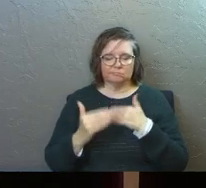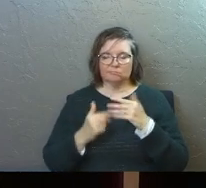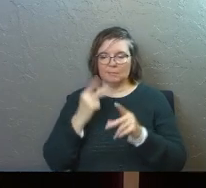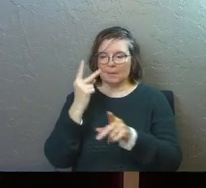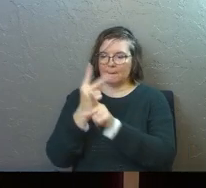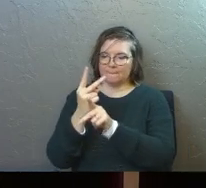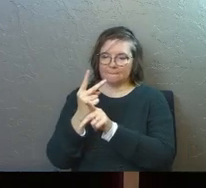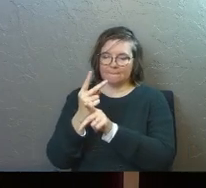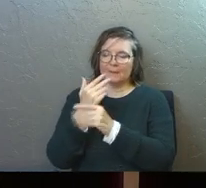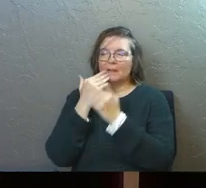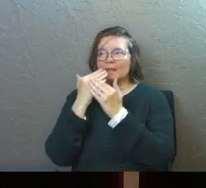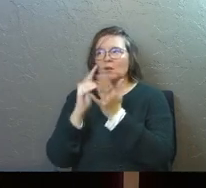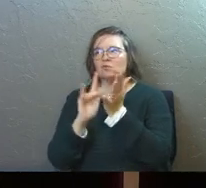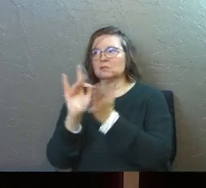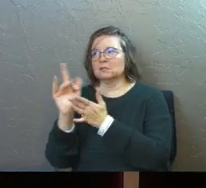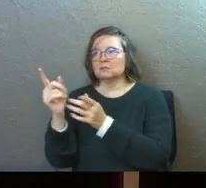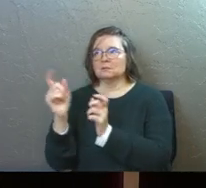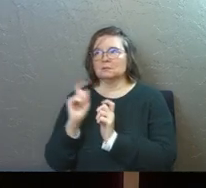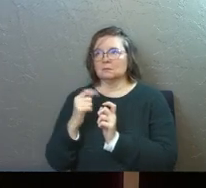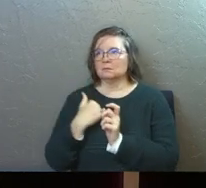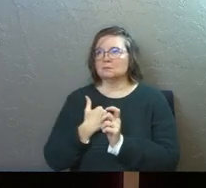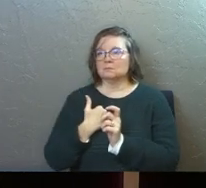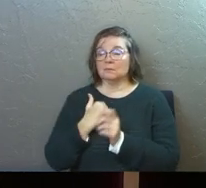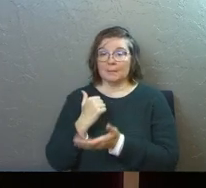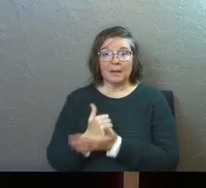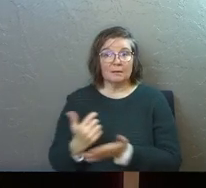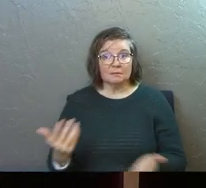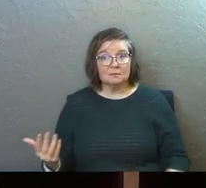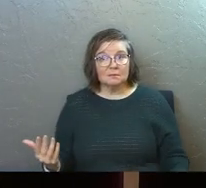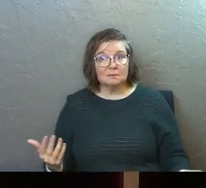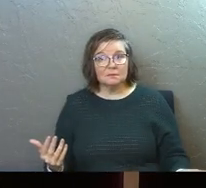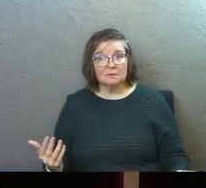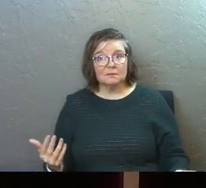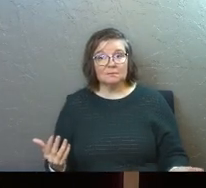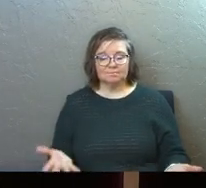faith. Thank you, Jesus. Amen. Amen. Yes, stand up. We're going to